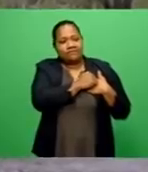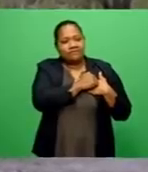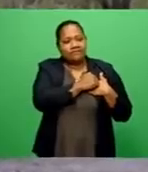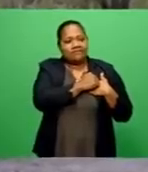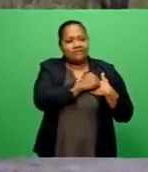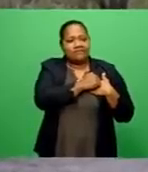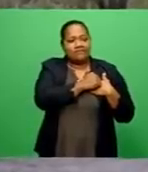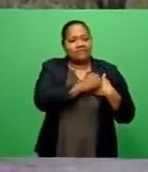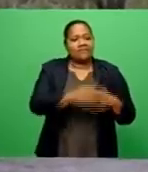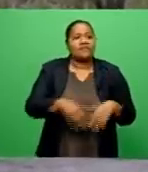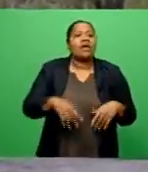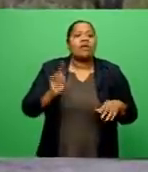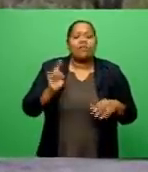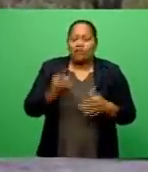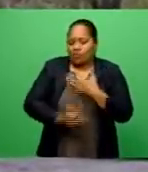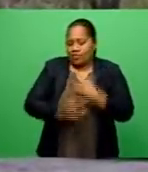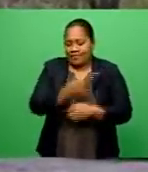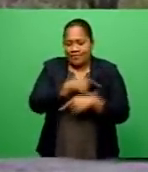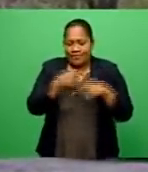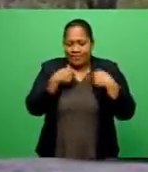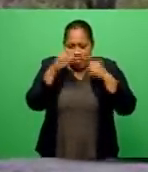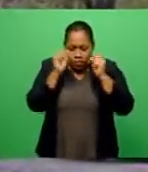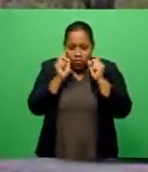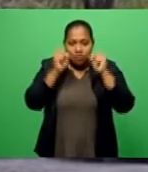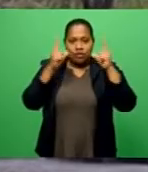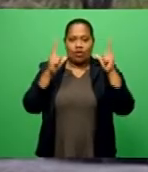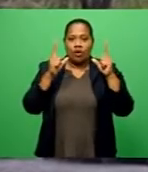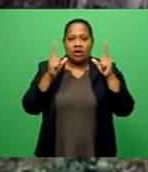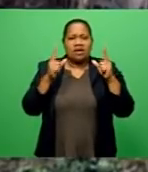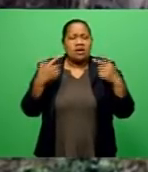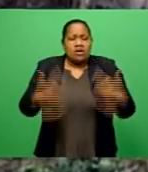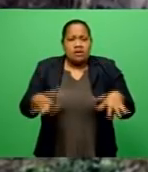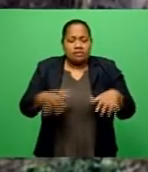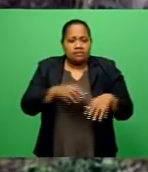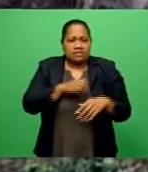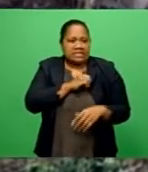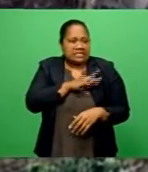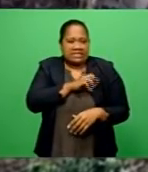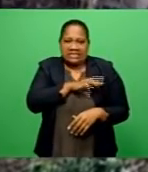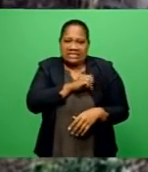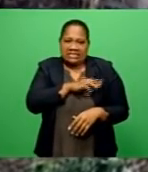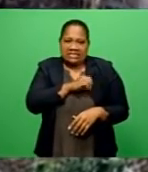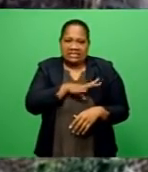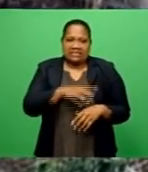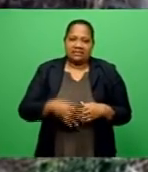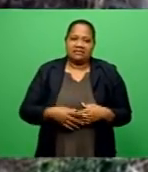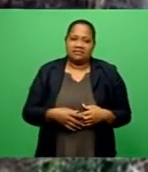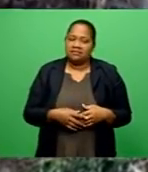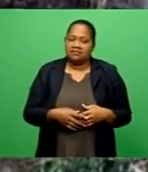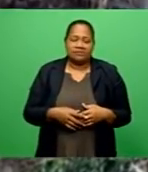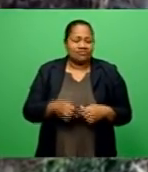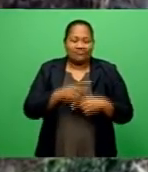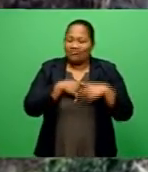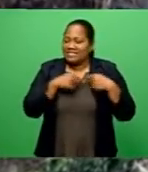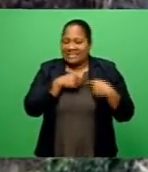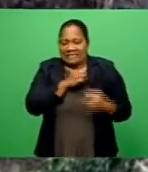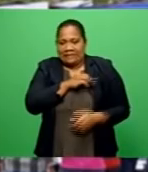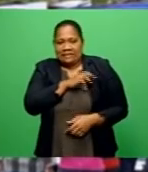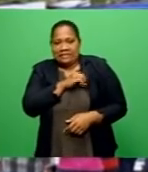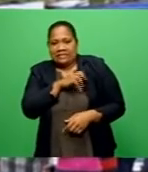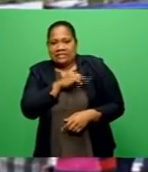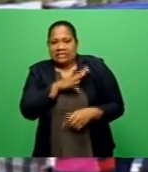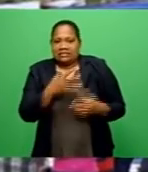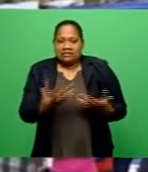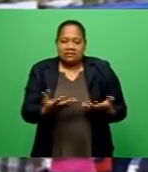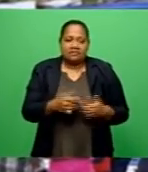We were awake, and we were very scary. We were very scared actually. We were very scared. Like around 20 to 50%